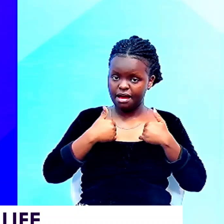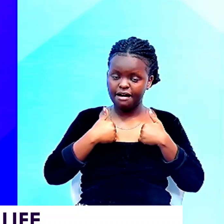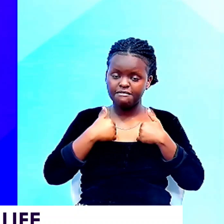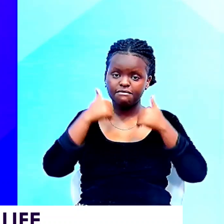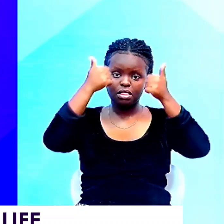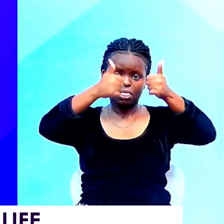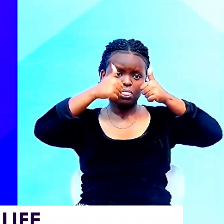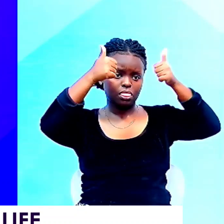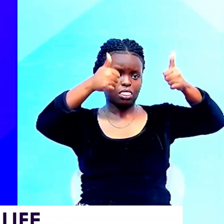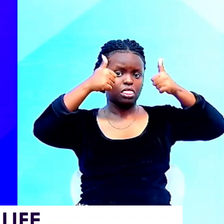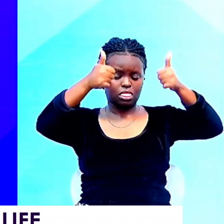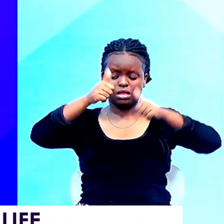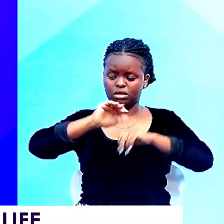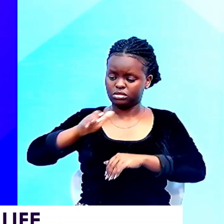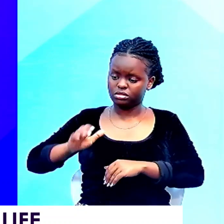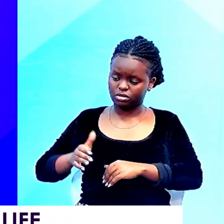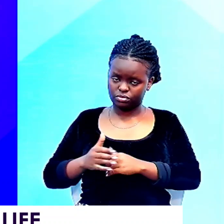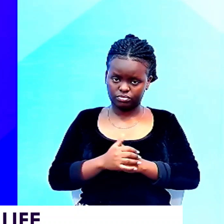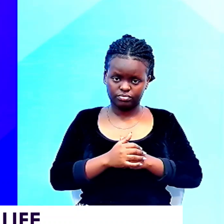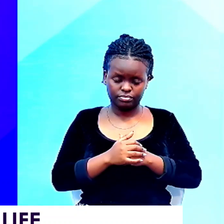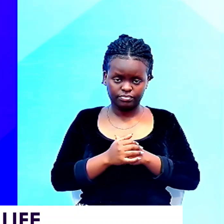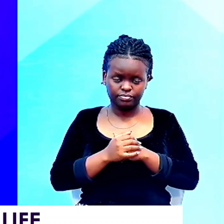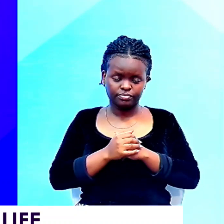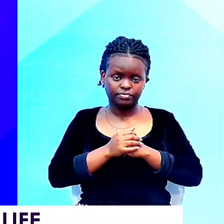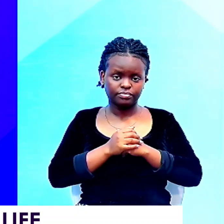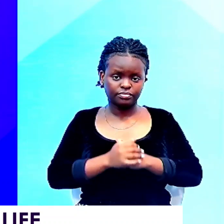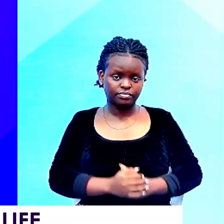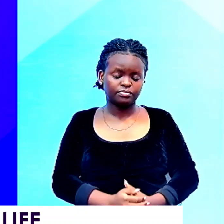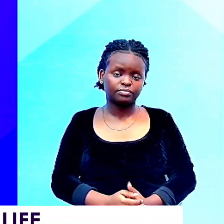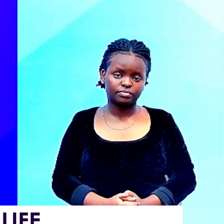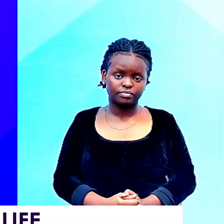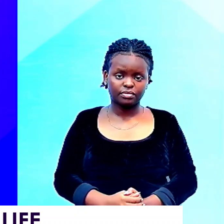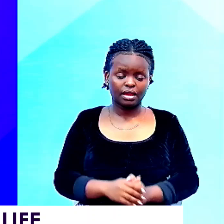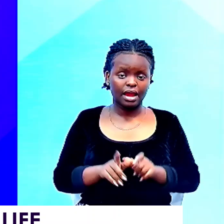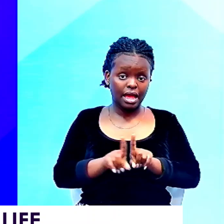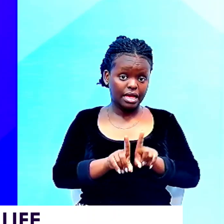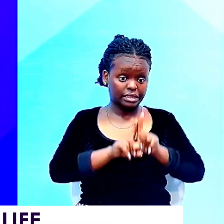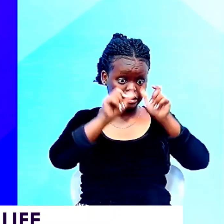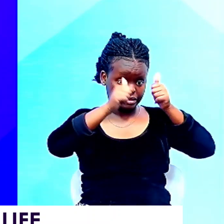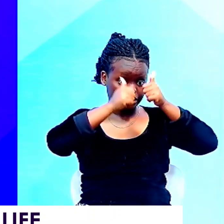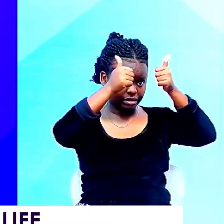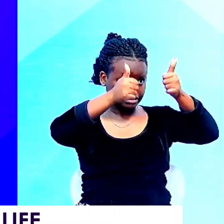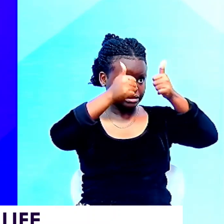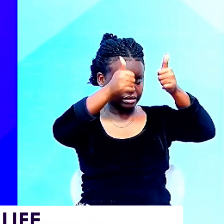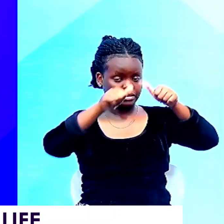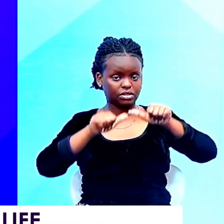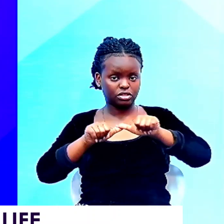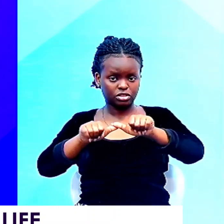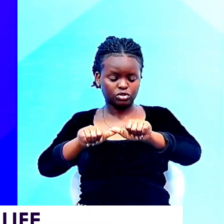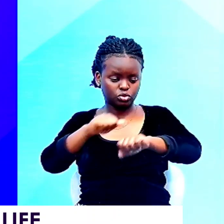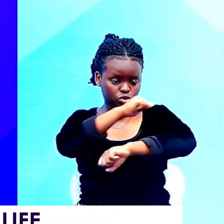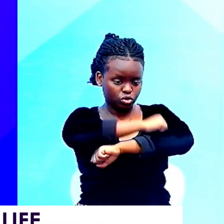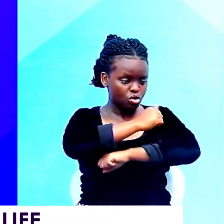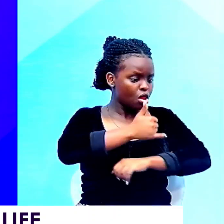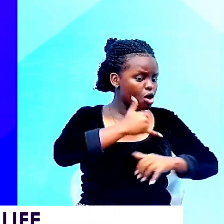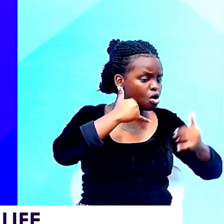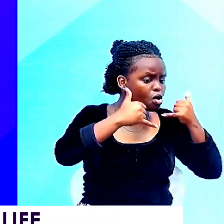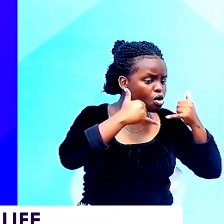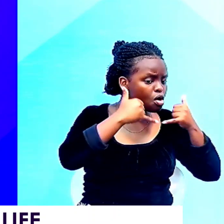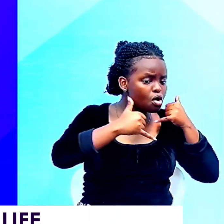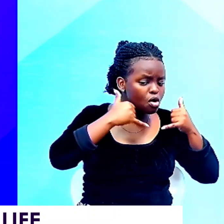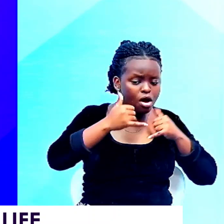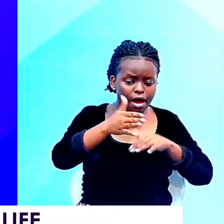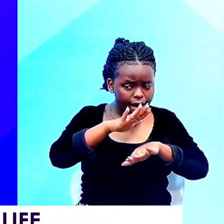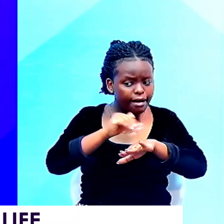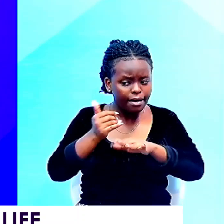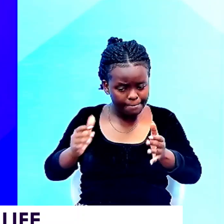demonstrations in town. Yes. And as the demonstrations were there, the school is calling us, come pick your